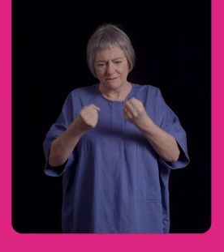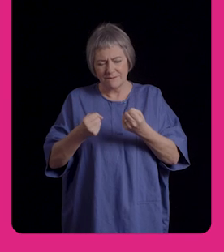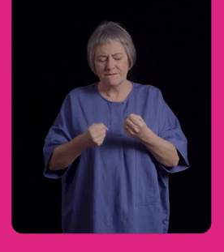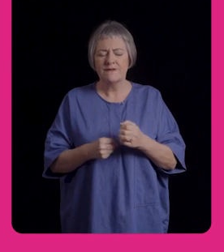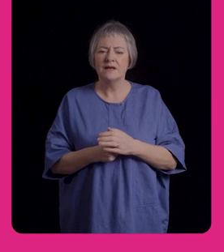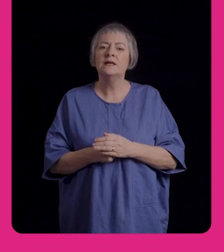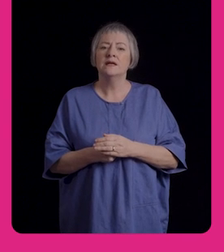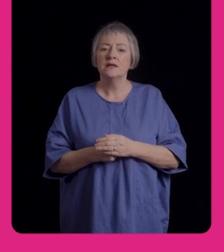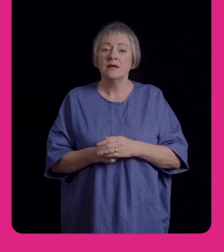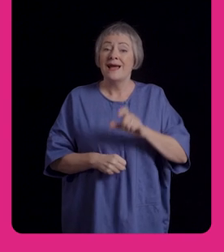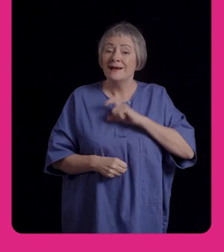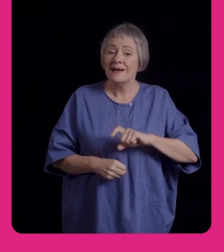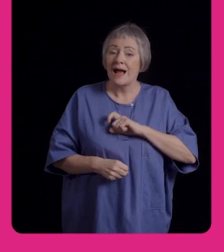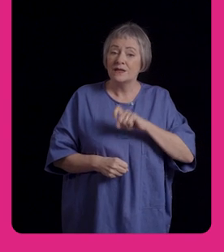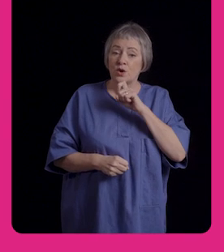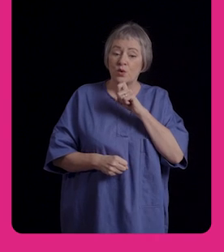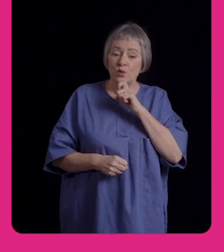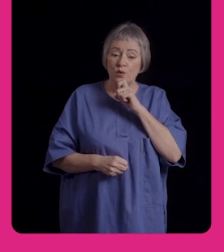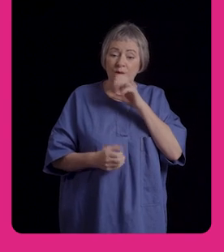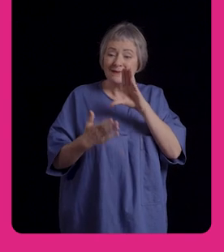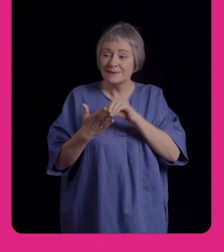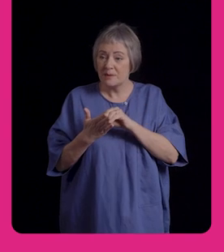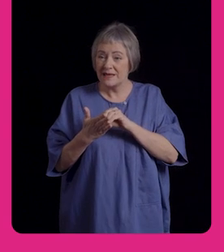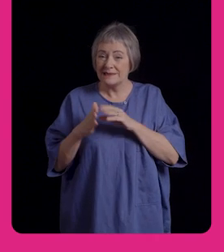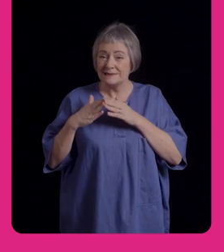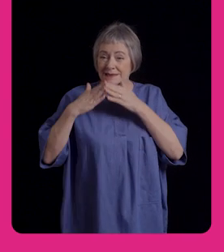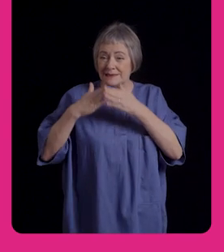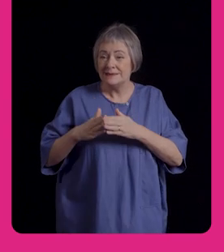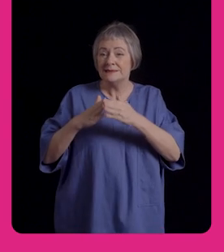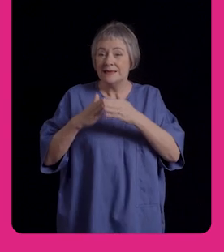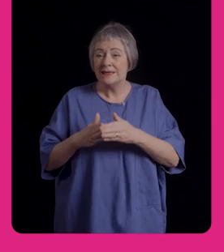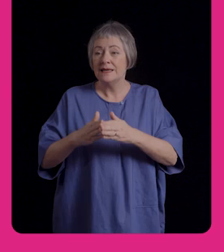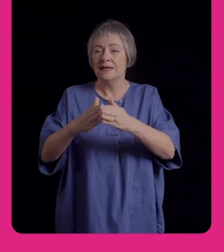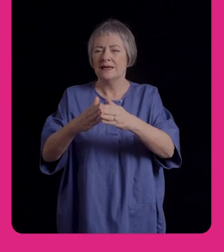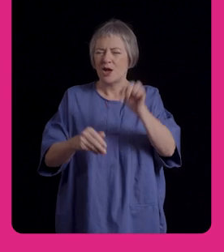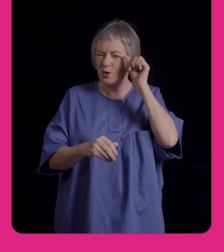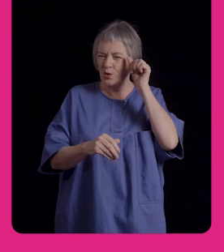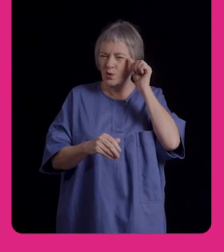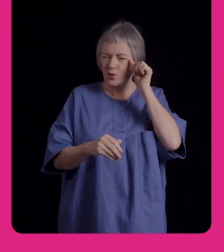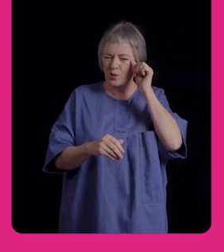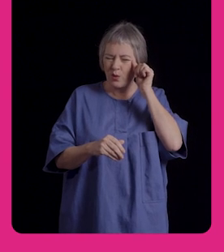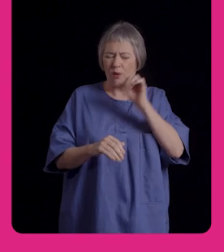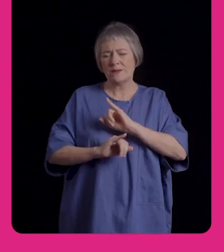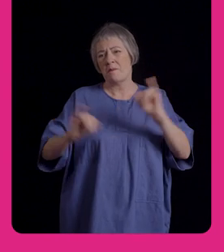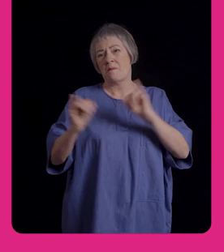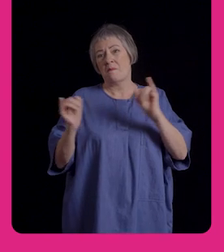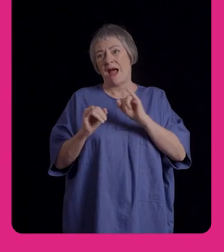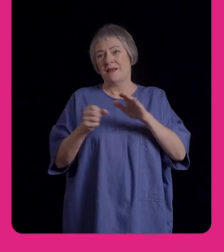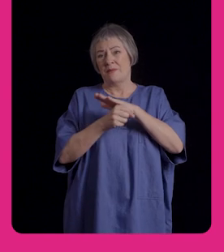And so, yeah, the characters who are experienced at sea, I think, yeah, you know that this is a bad place